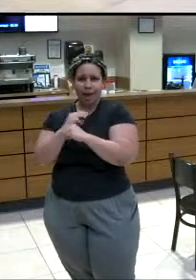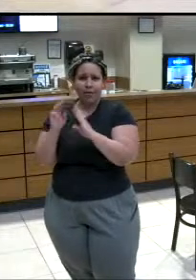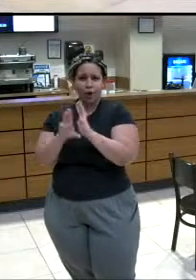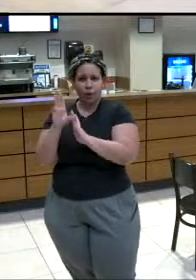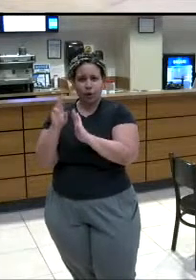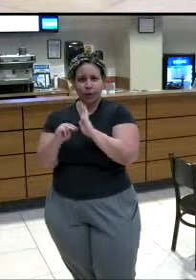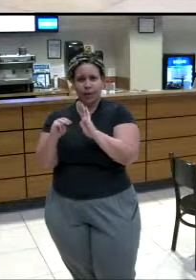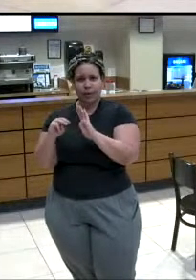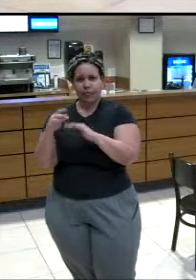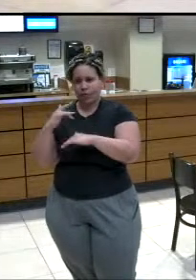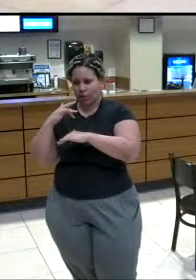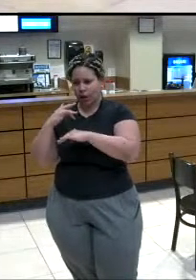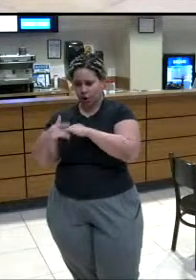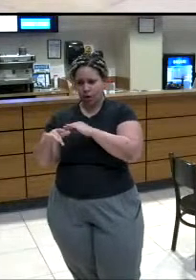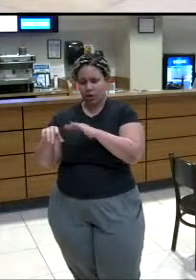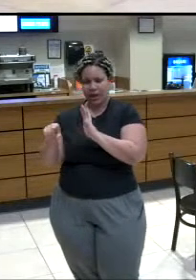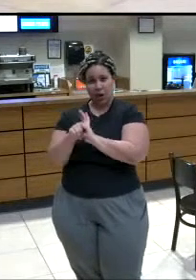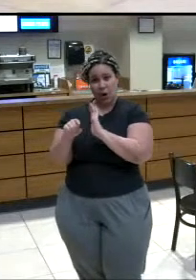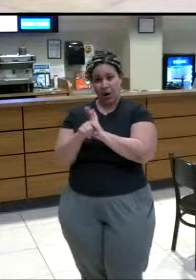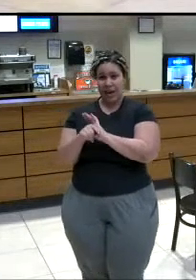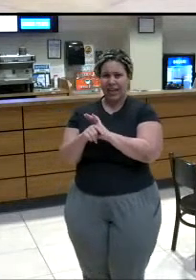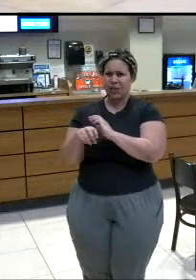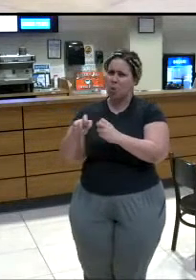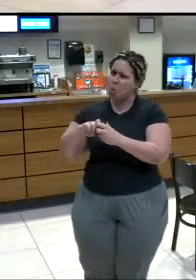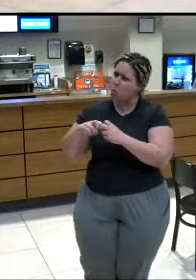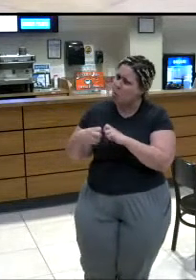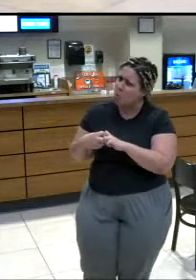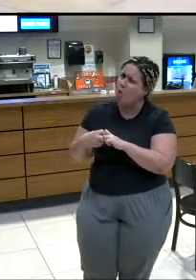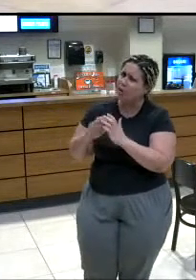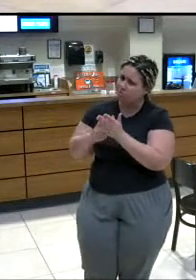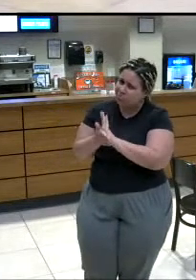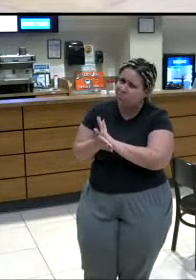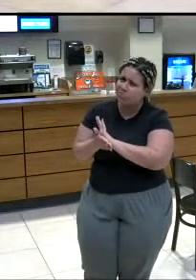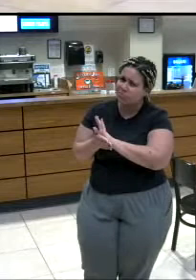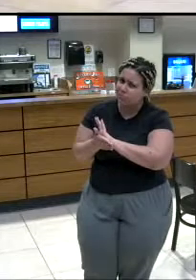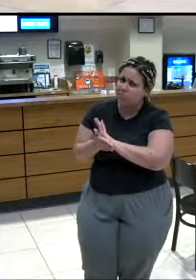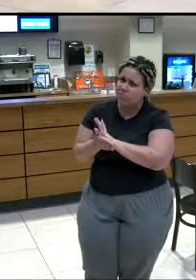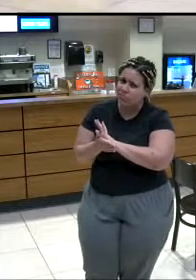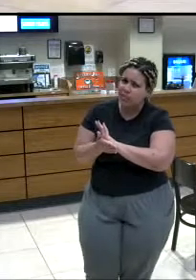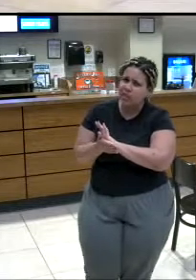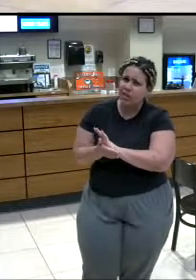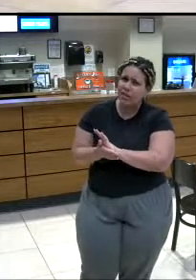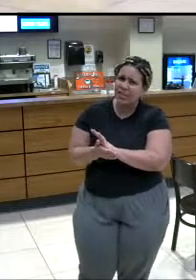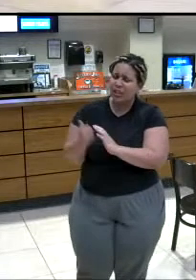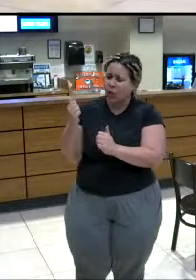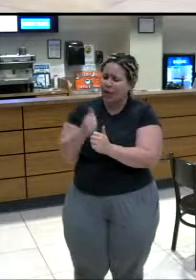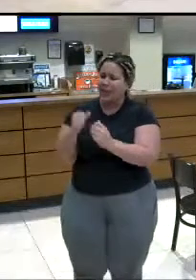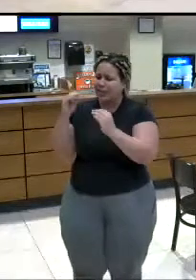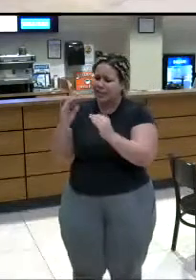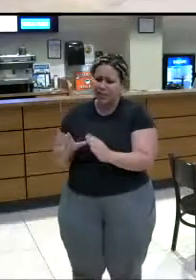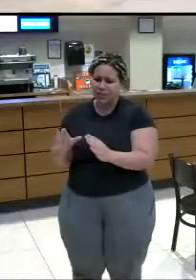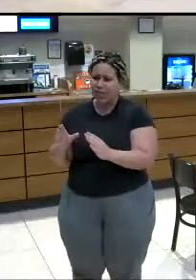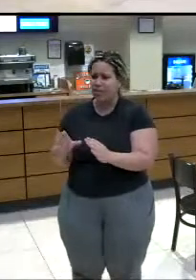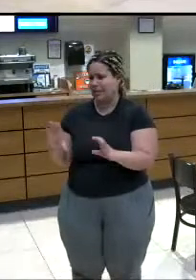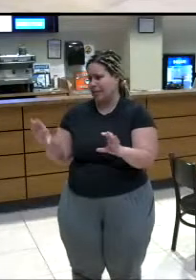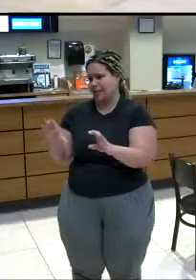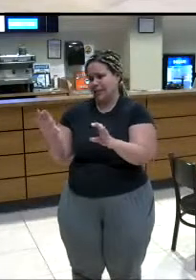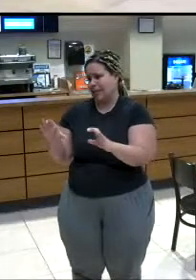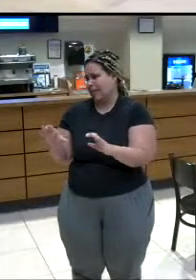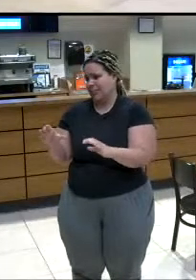was problematic because you kind of left it to each teacher, so there was no,